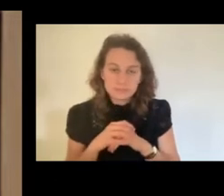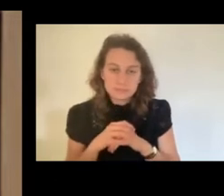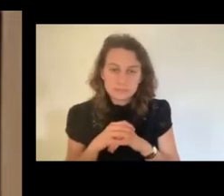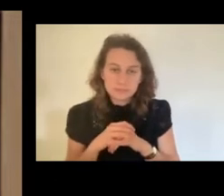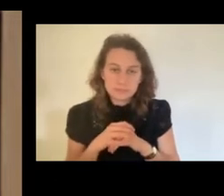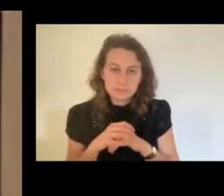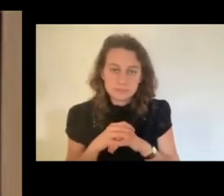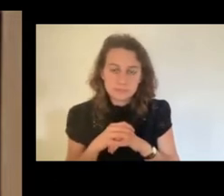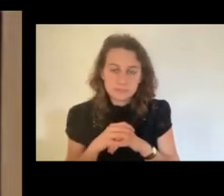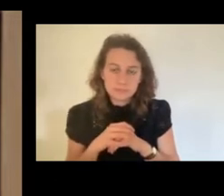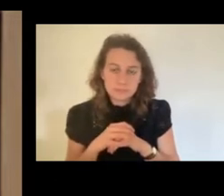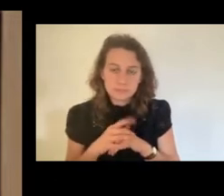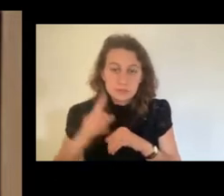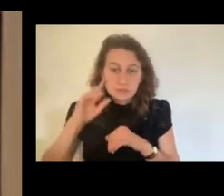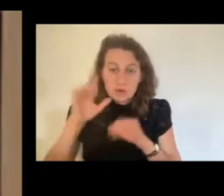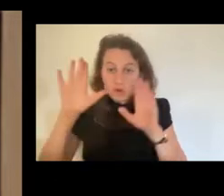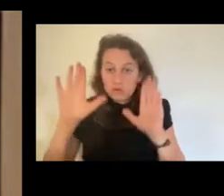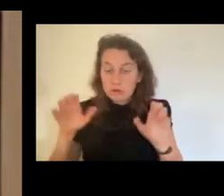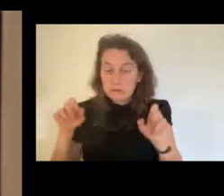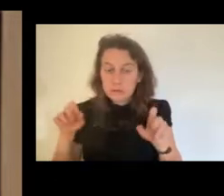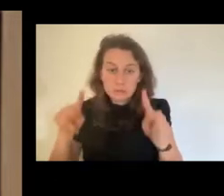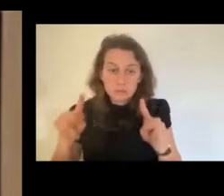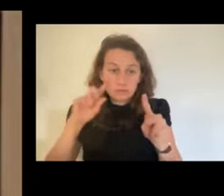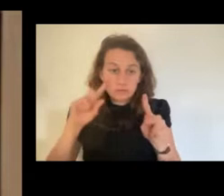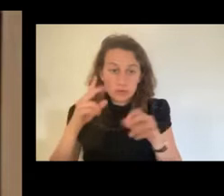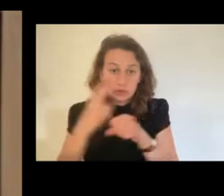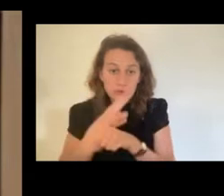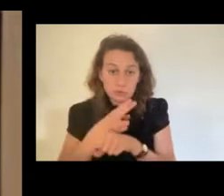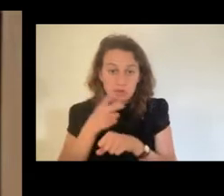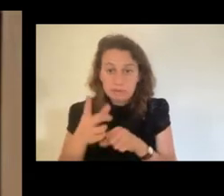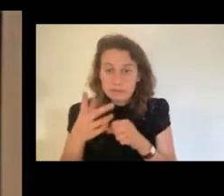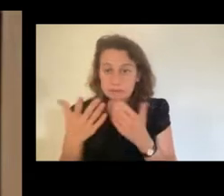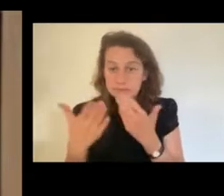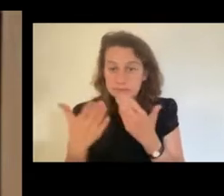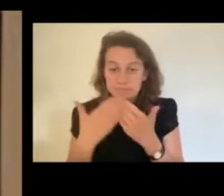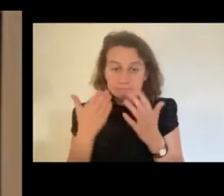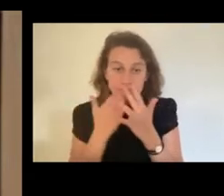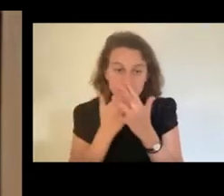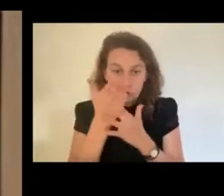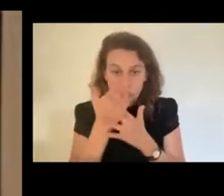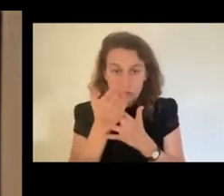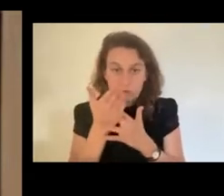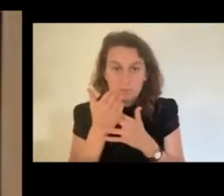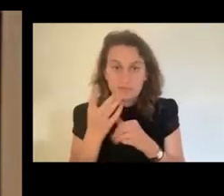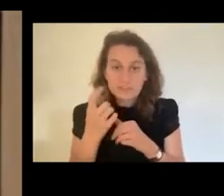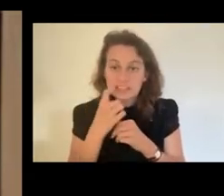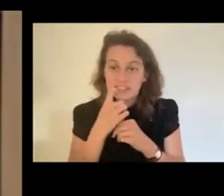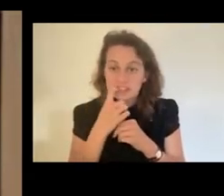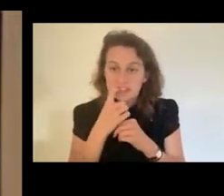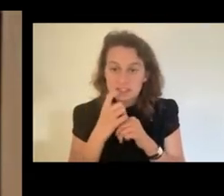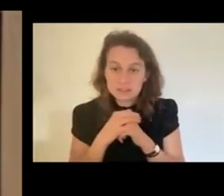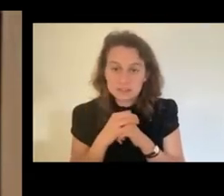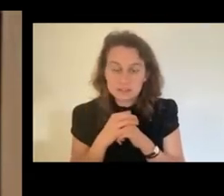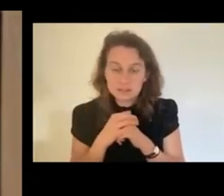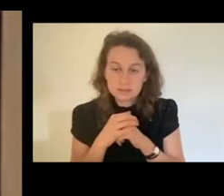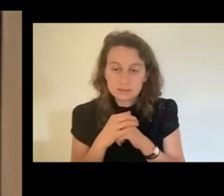is a great opportunity for us to utilize this transparency of the plastic glass. And so the